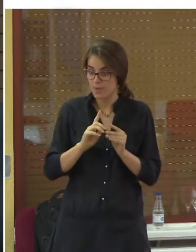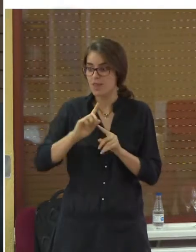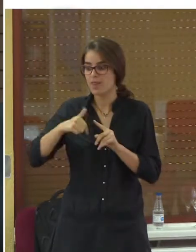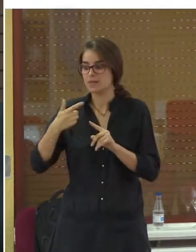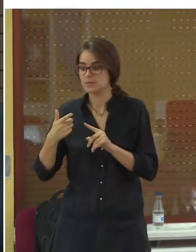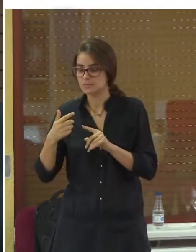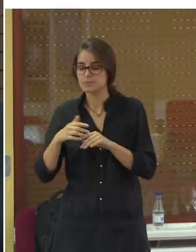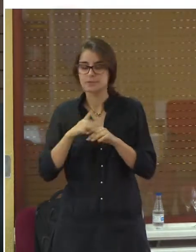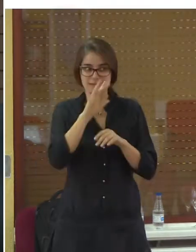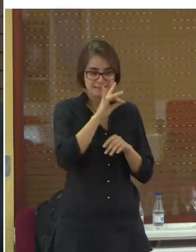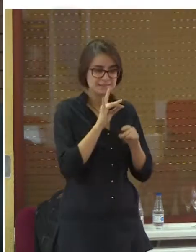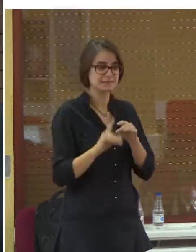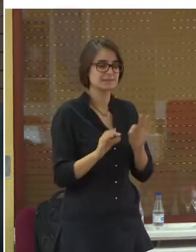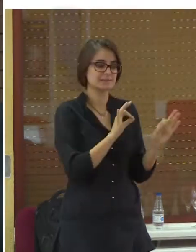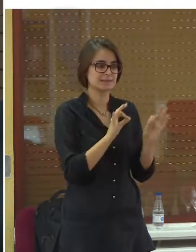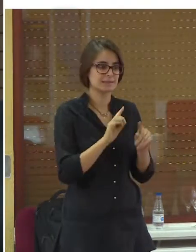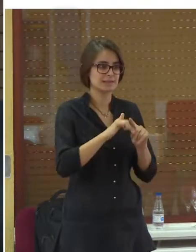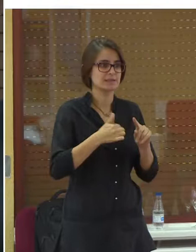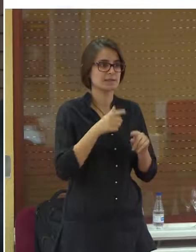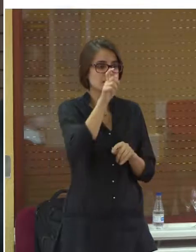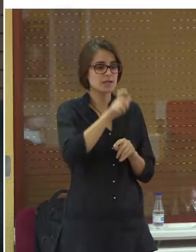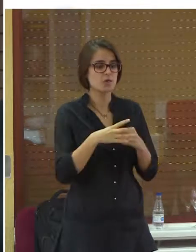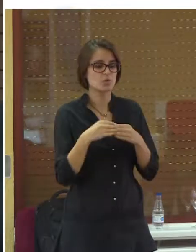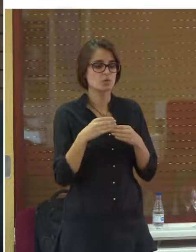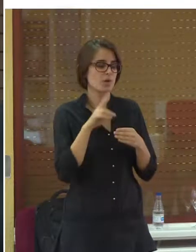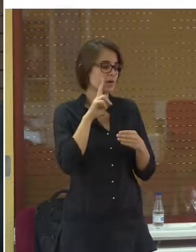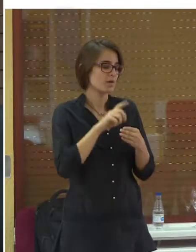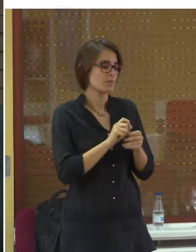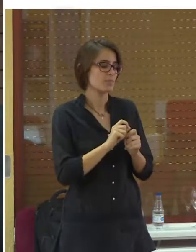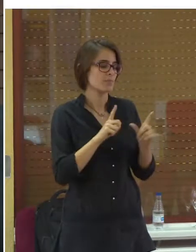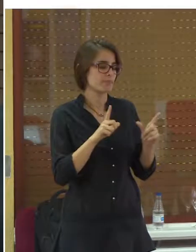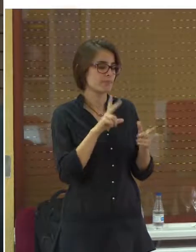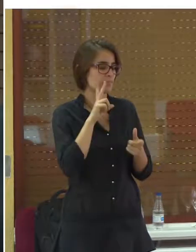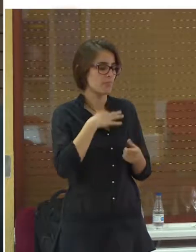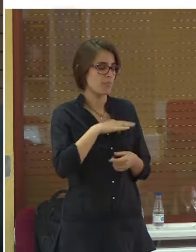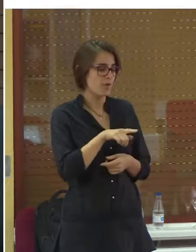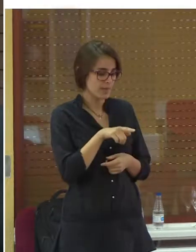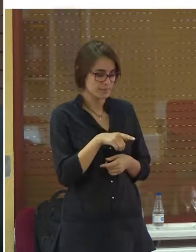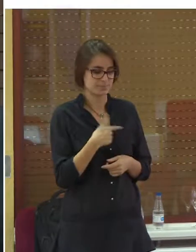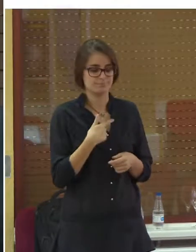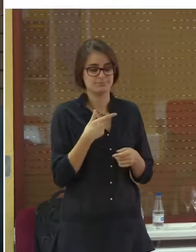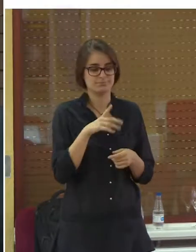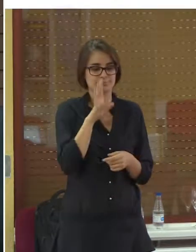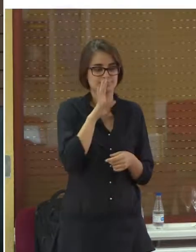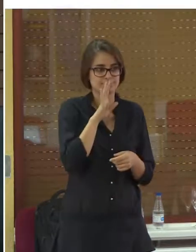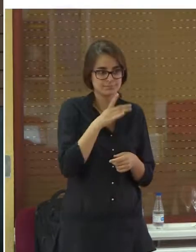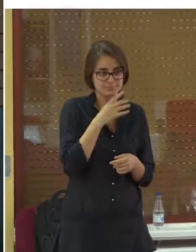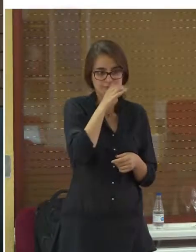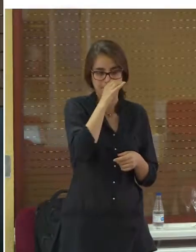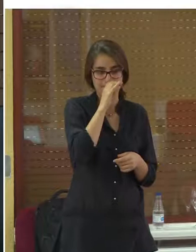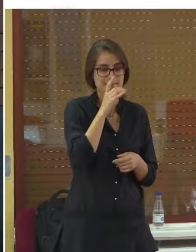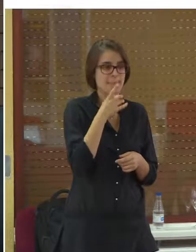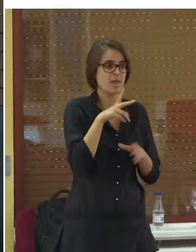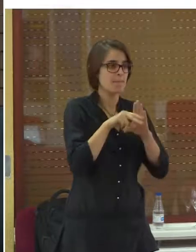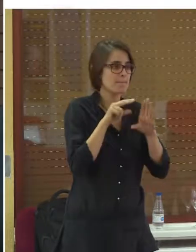Yes. Elaboration of videos, images, all that ultimately requires